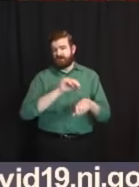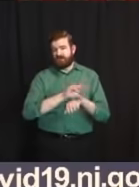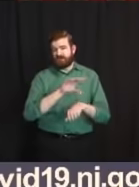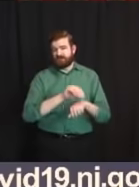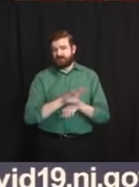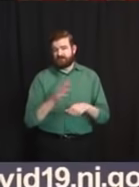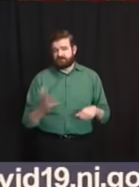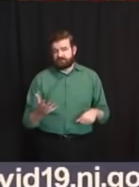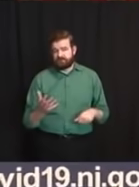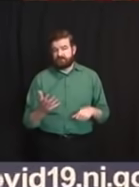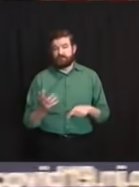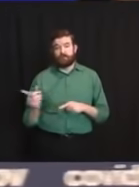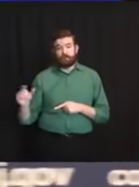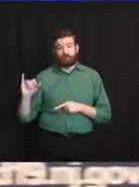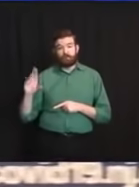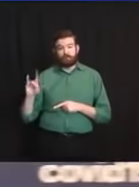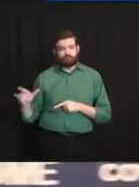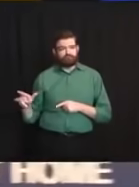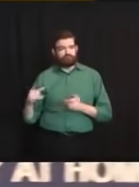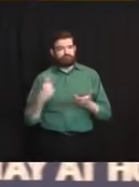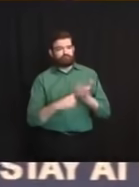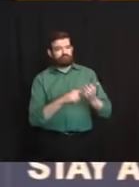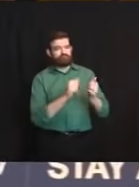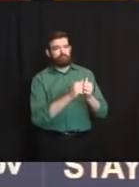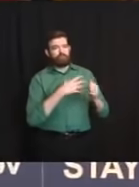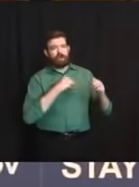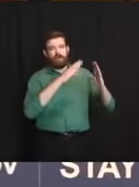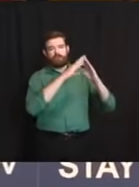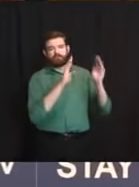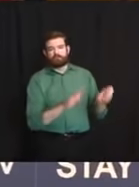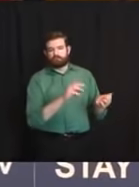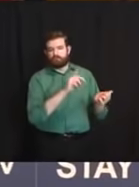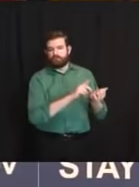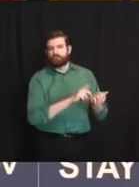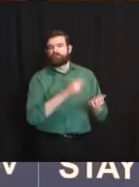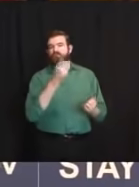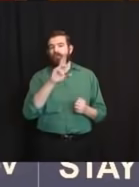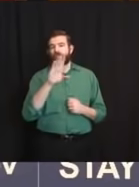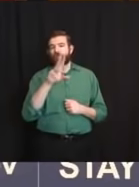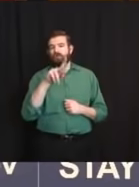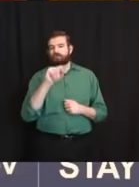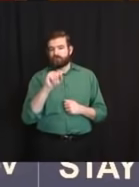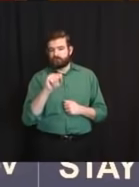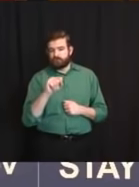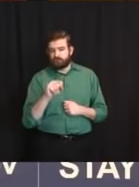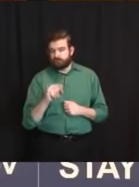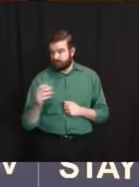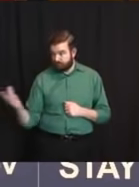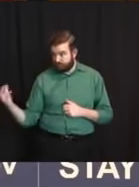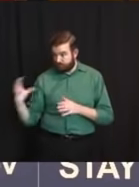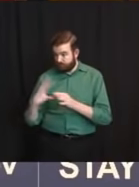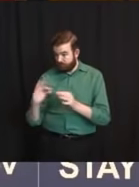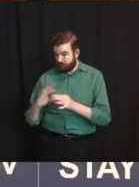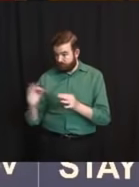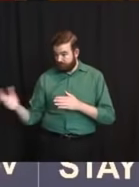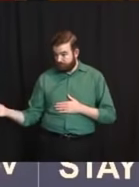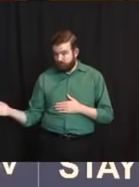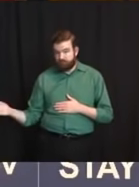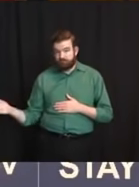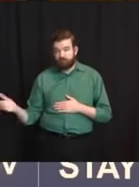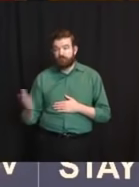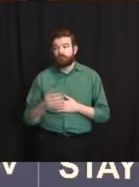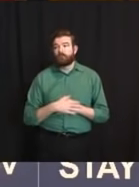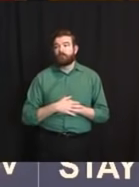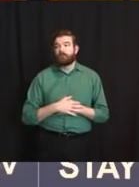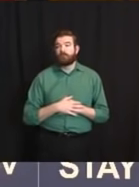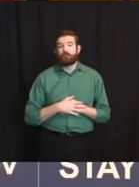So over to you, Madam Commissioner. Sure, I'll talk about the ambulatory surgery centers. We expect Monday to put